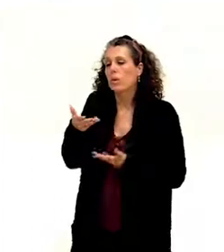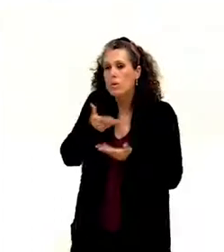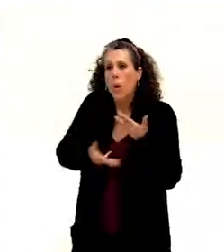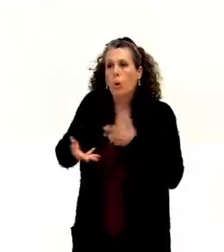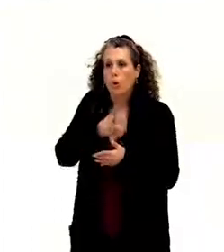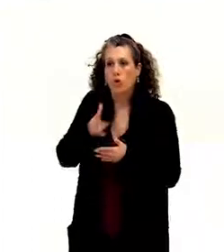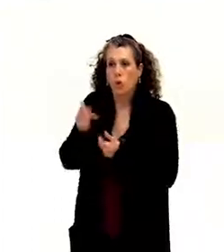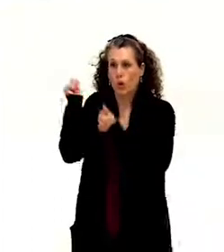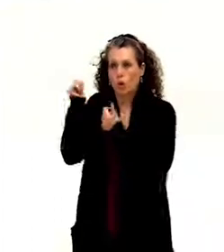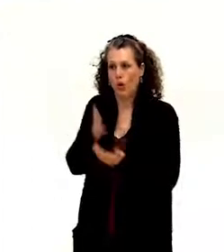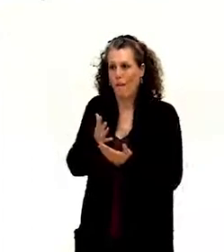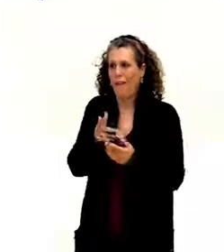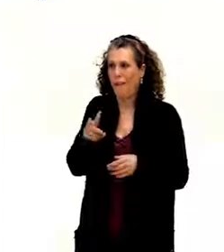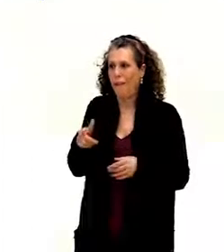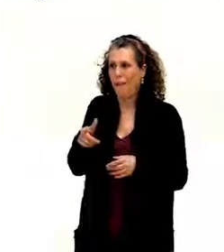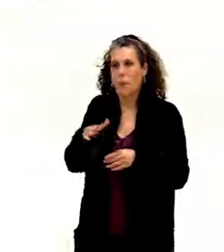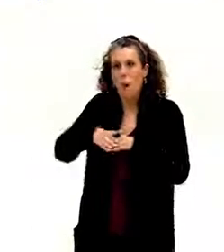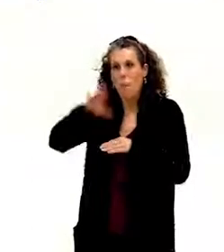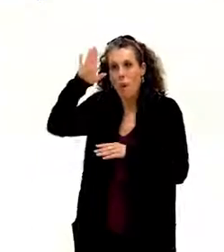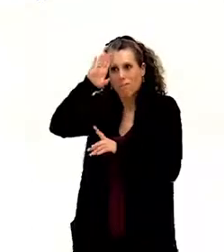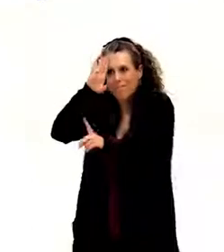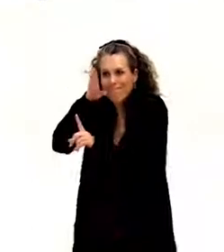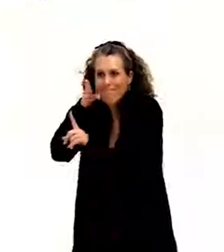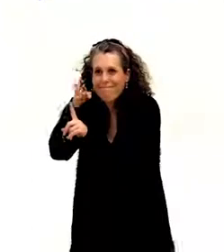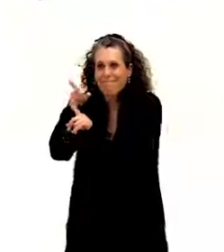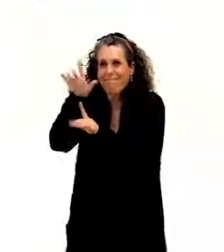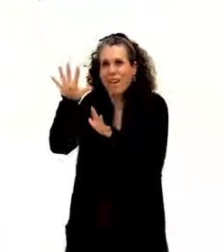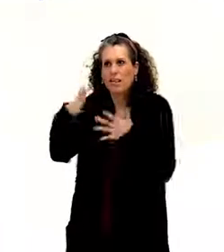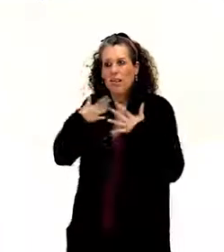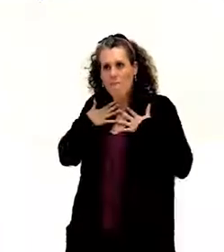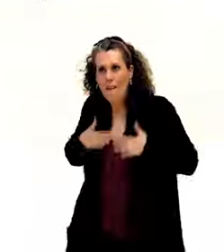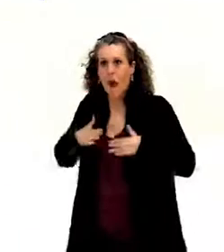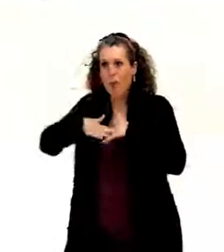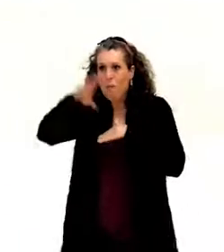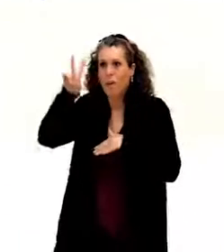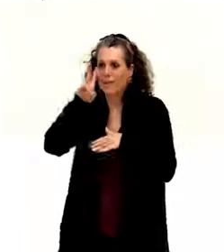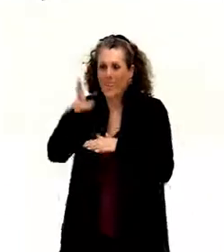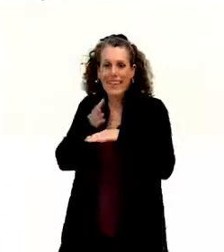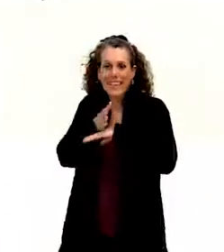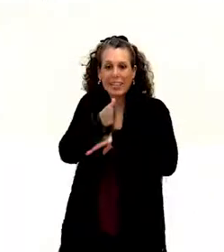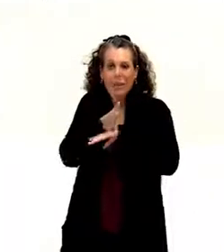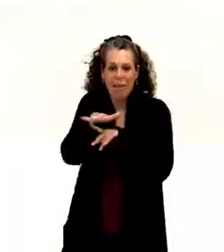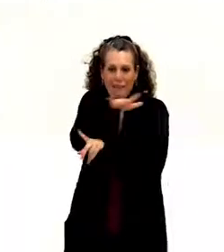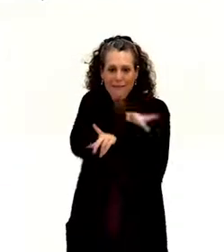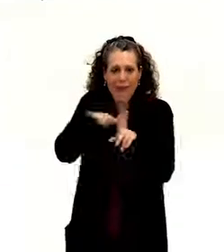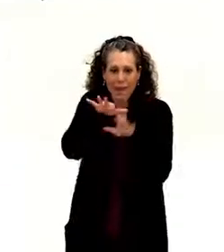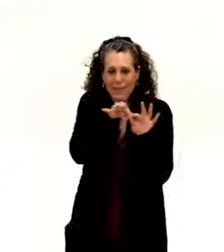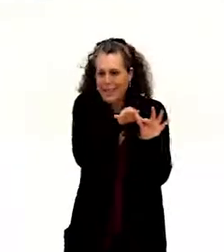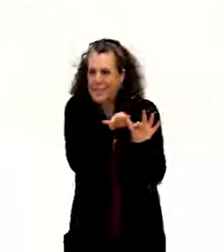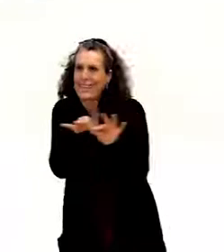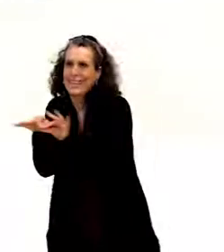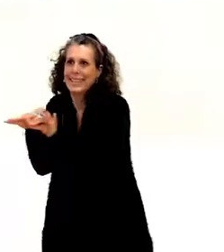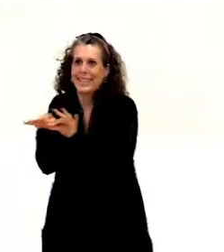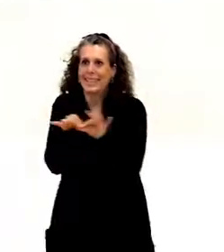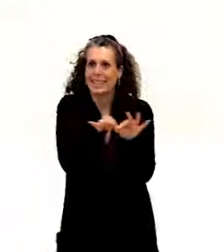interested. More interested in linking the accessibility requirements with the